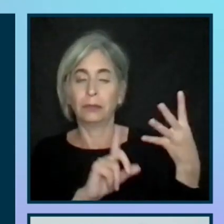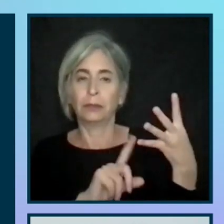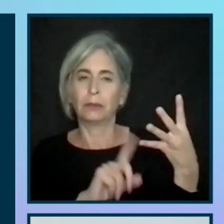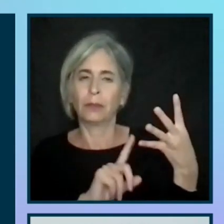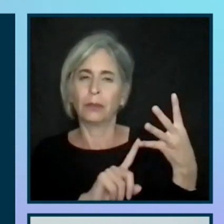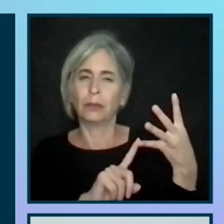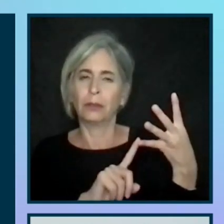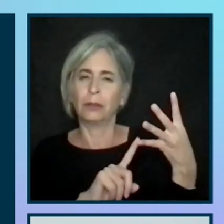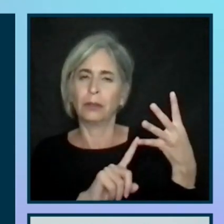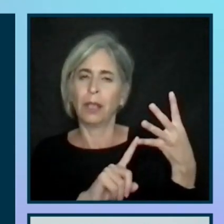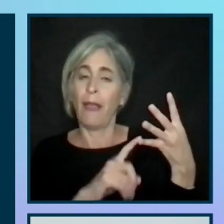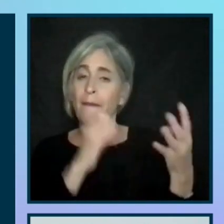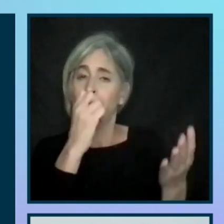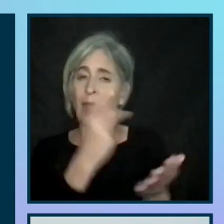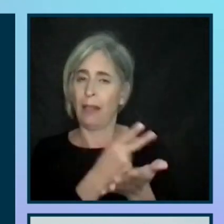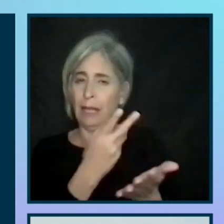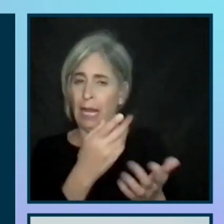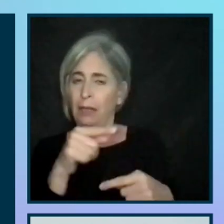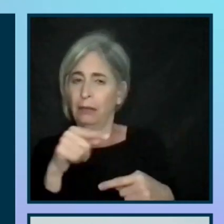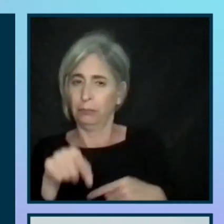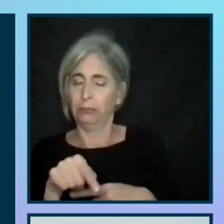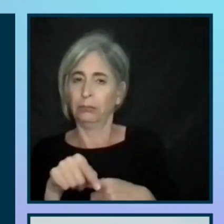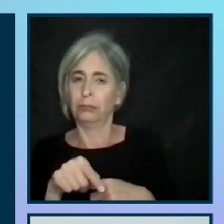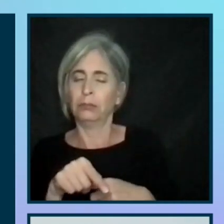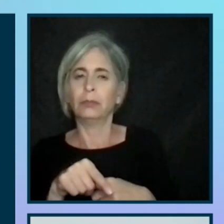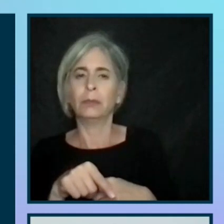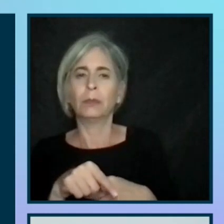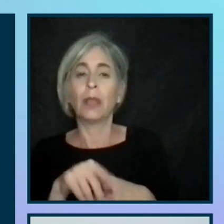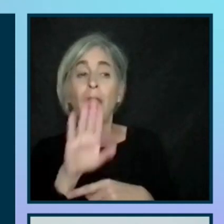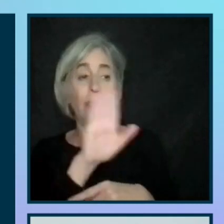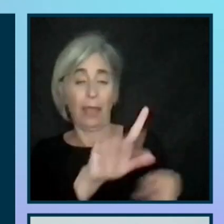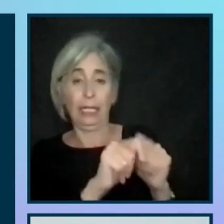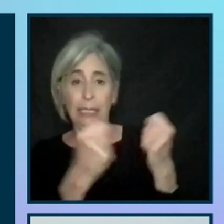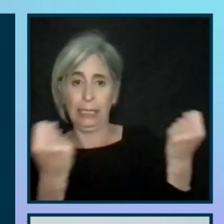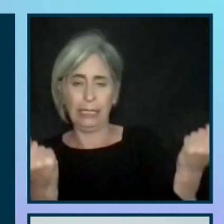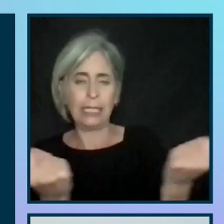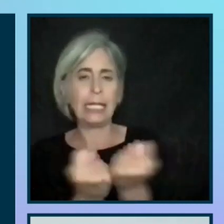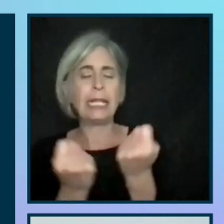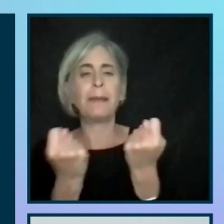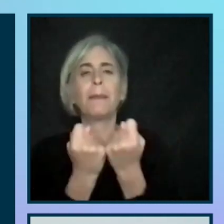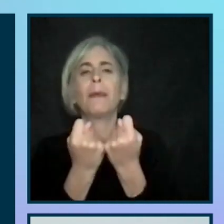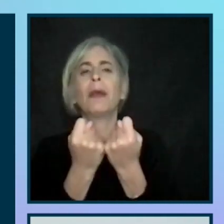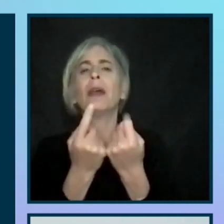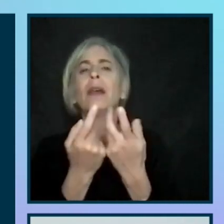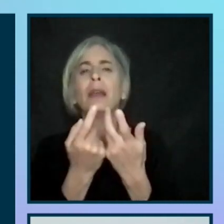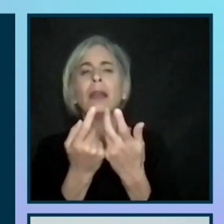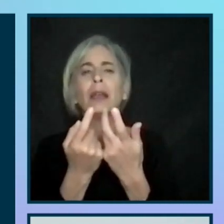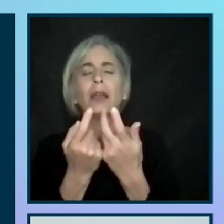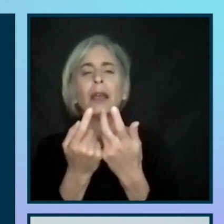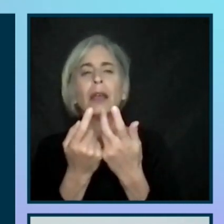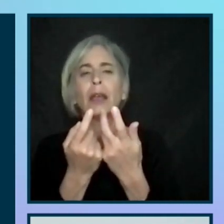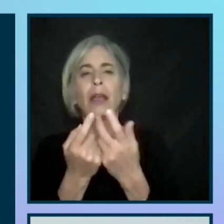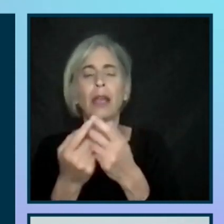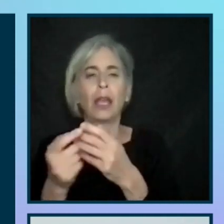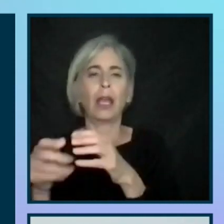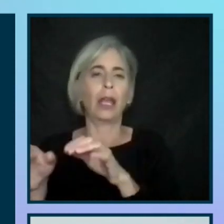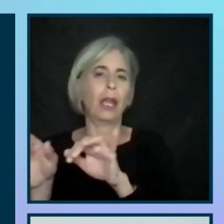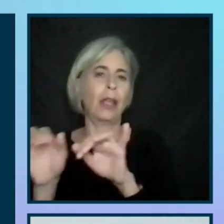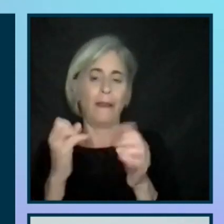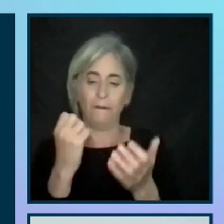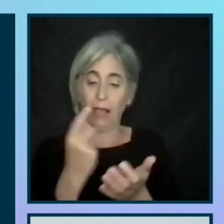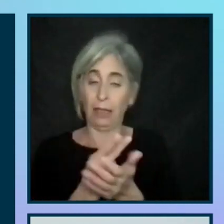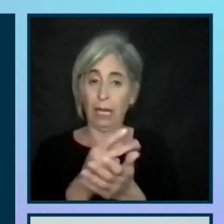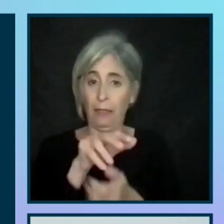Next comes the validate phase. Tag team with your QA engineer or an external accessibility vendor in the validate phase